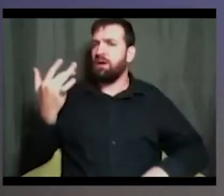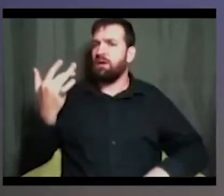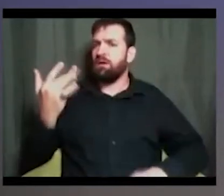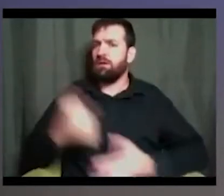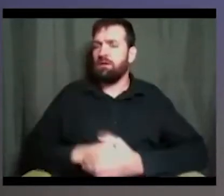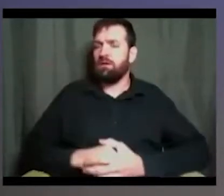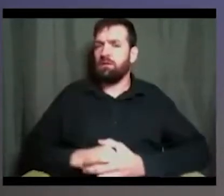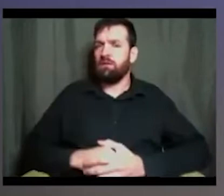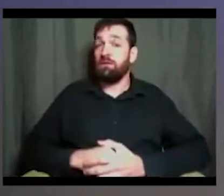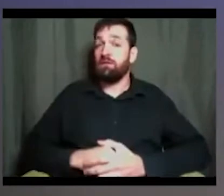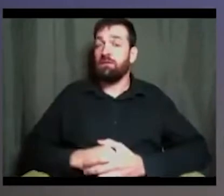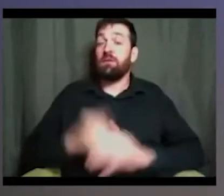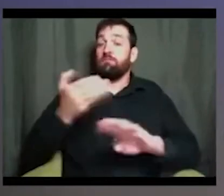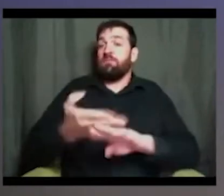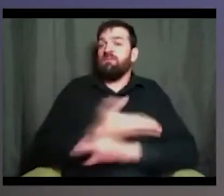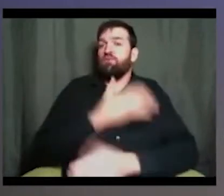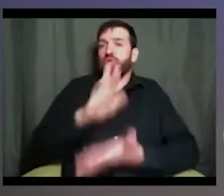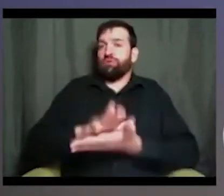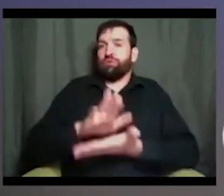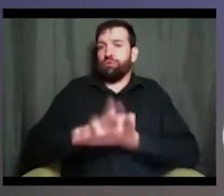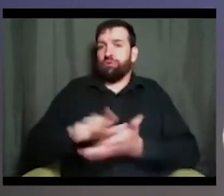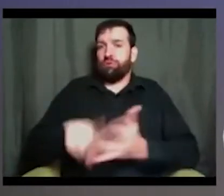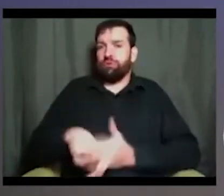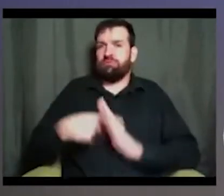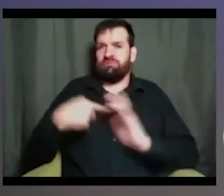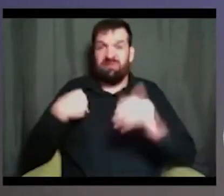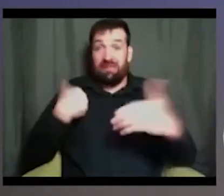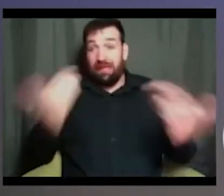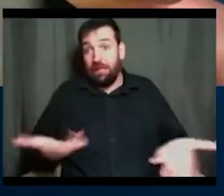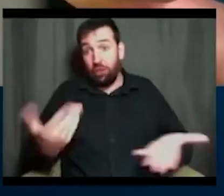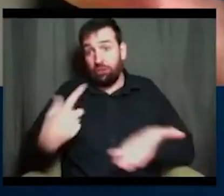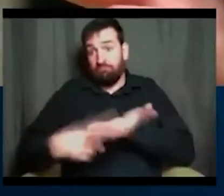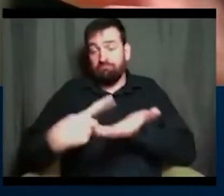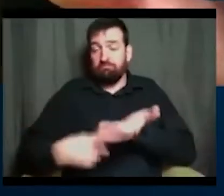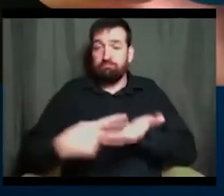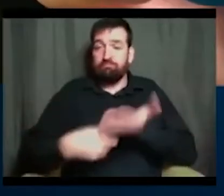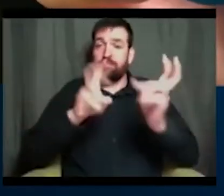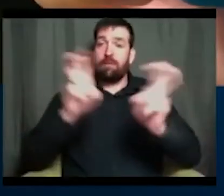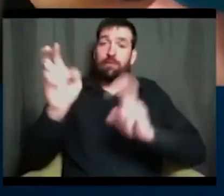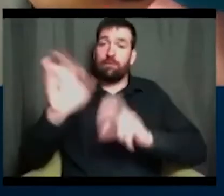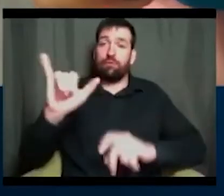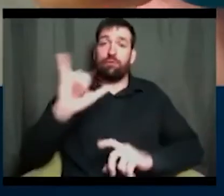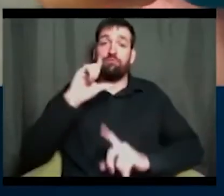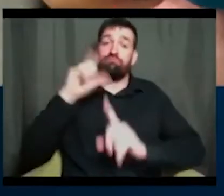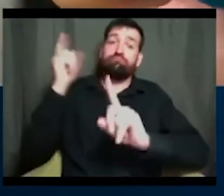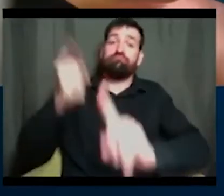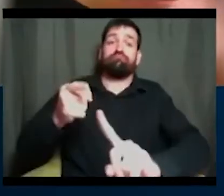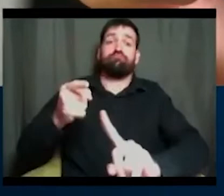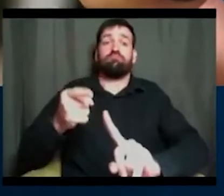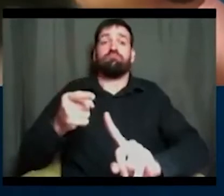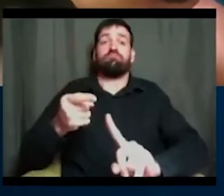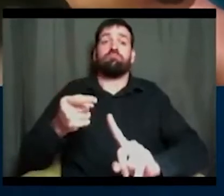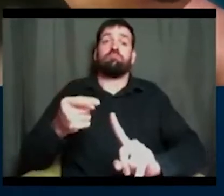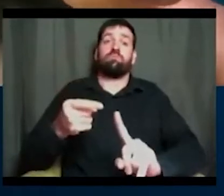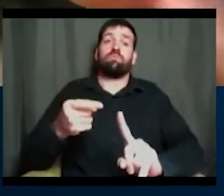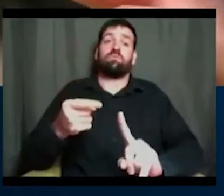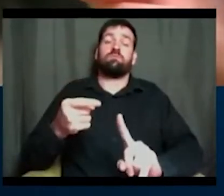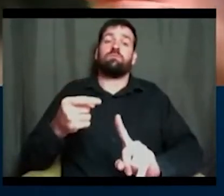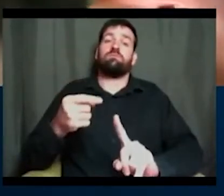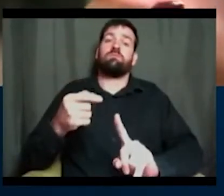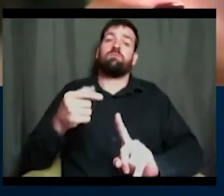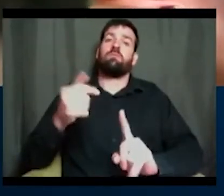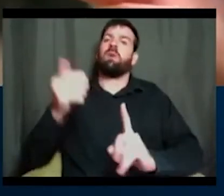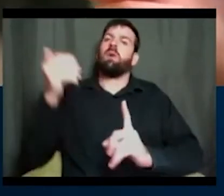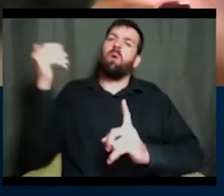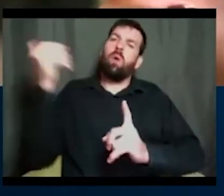school started and was here, and we talked about this topic too, is ultimately, I think almost every single